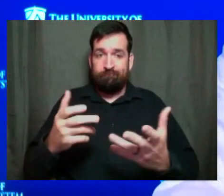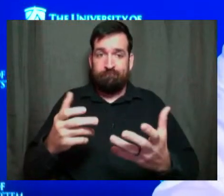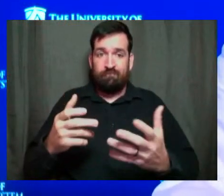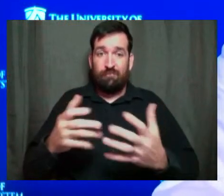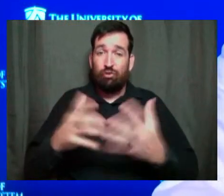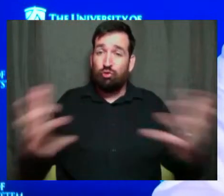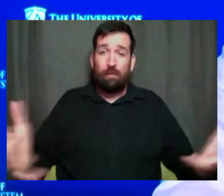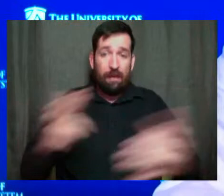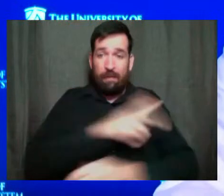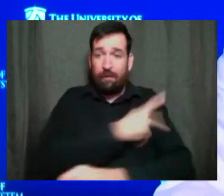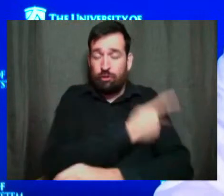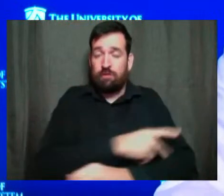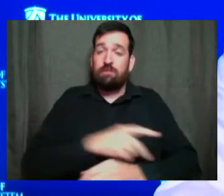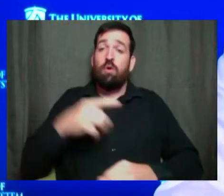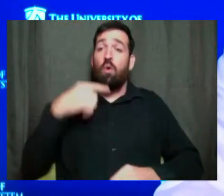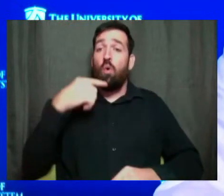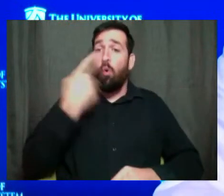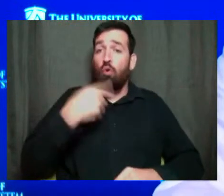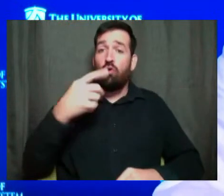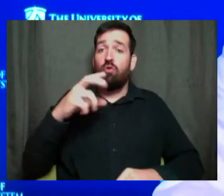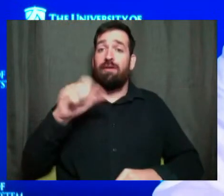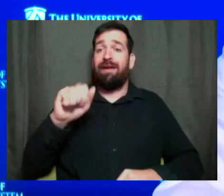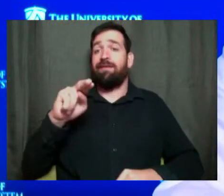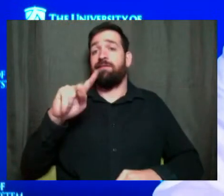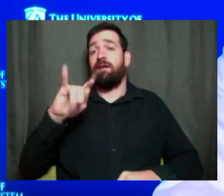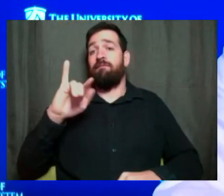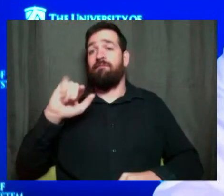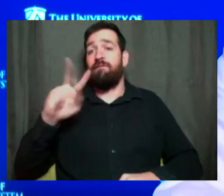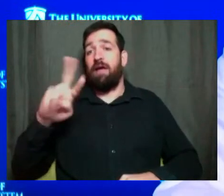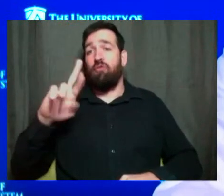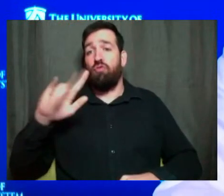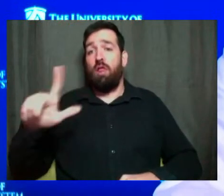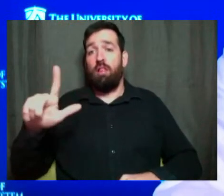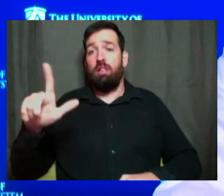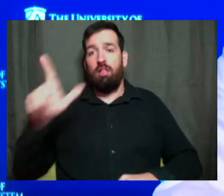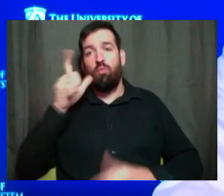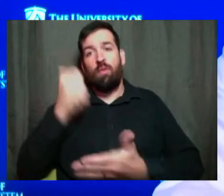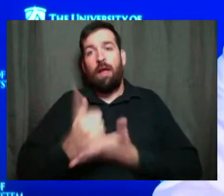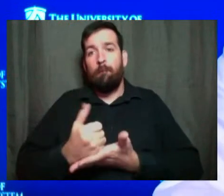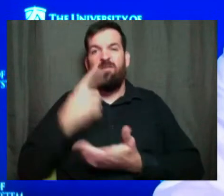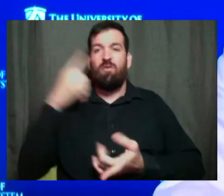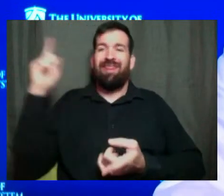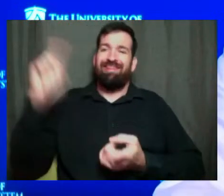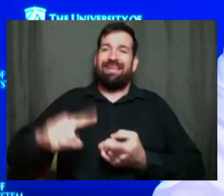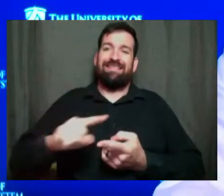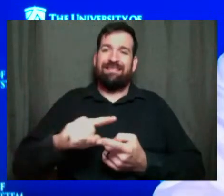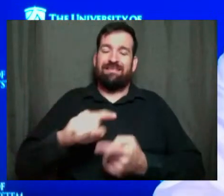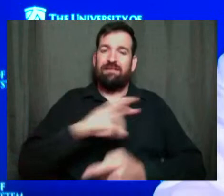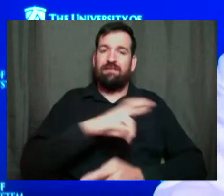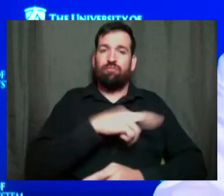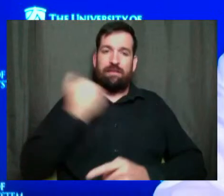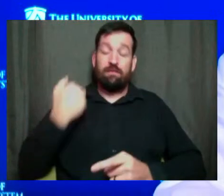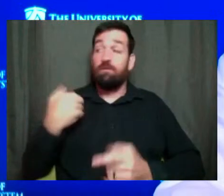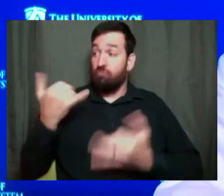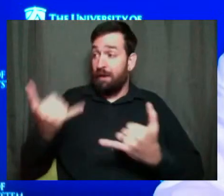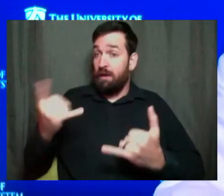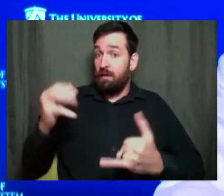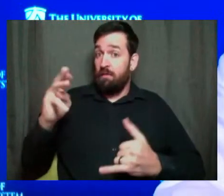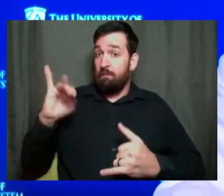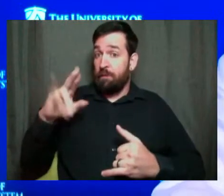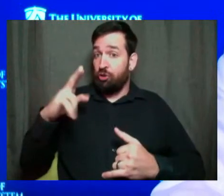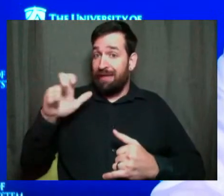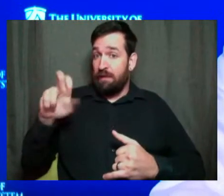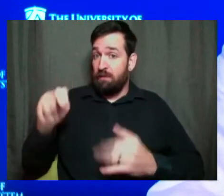think oral antivirals would be a substitute to help in those situations for the lower risk patients. You say Michigan is the highest per capita in the country right now. Remember they had a